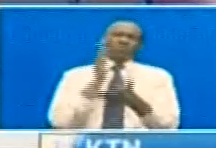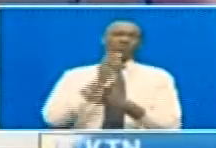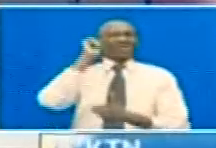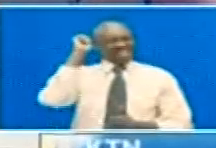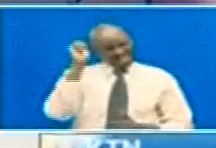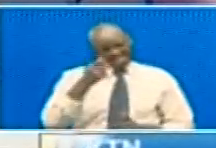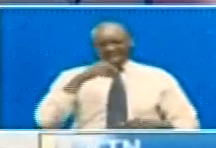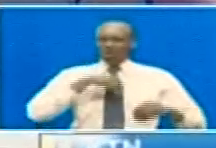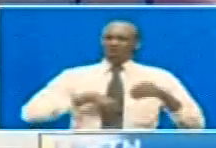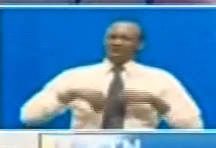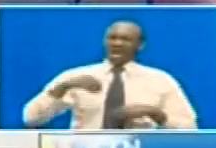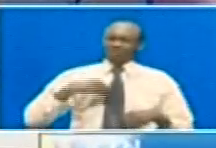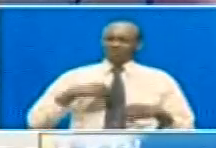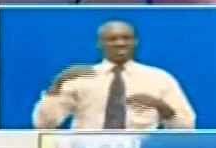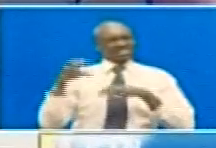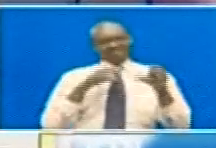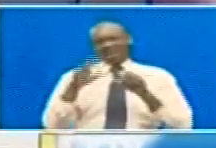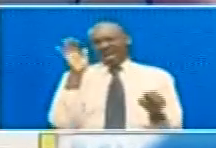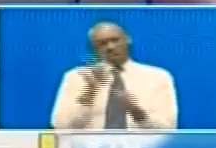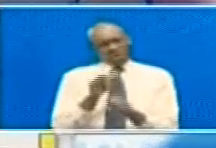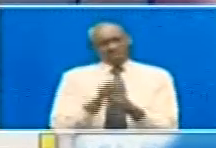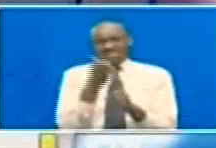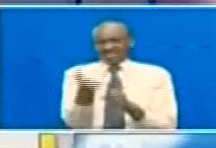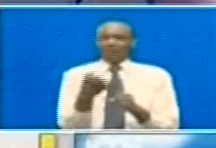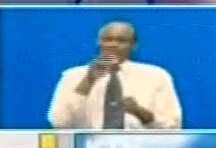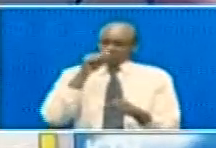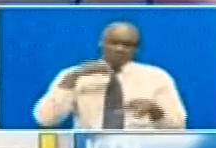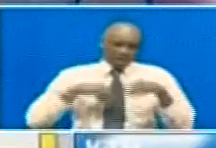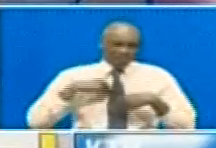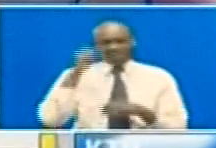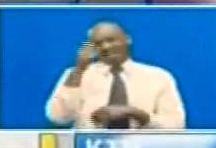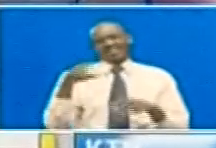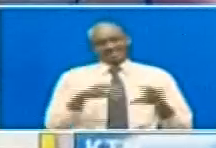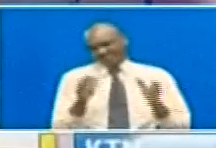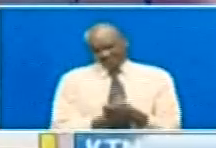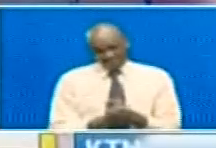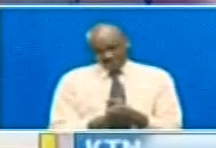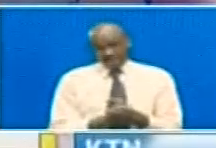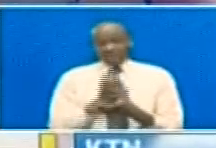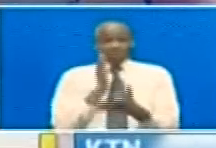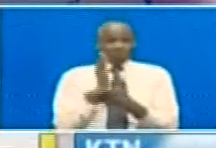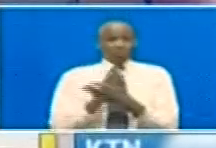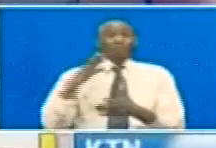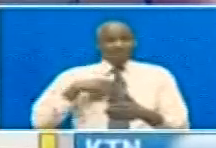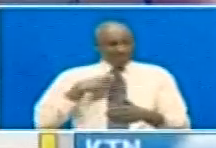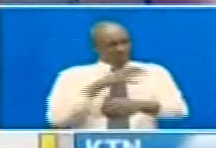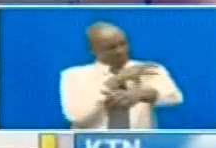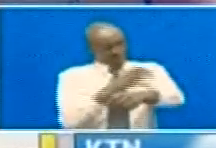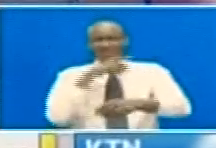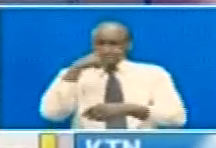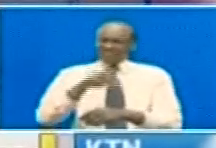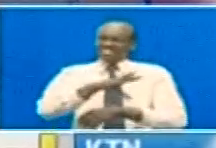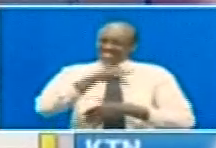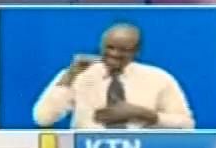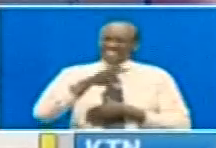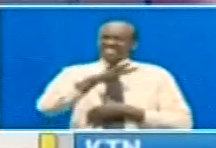bleeding billions every year due to corruption and wastage in government. It is also not news that people in power can get away with stealing